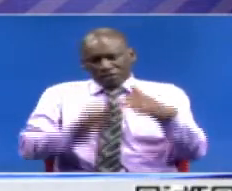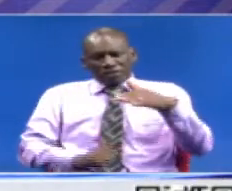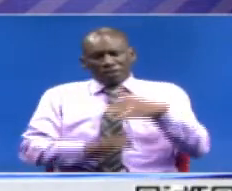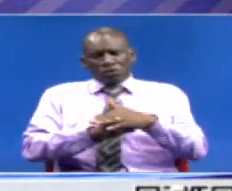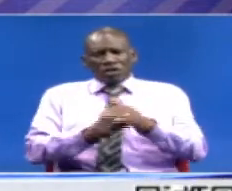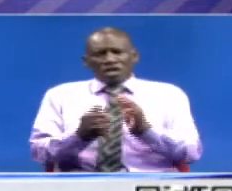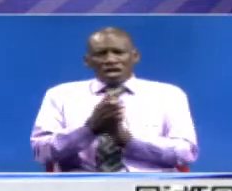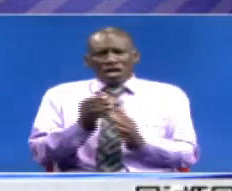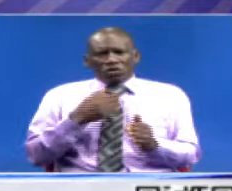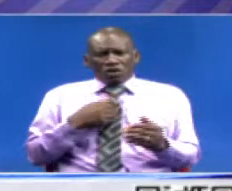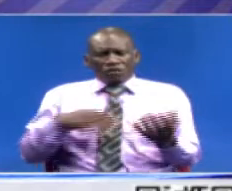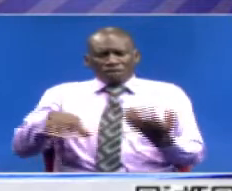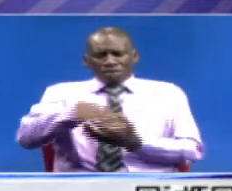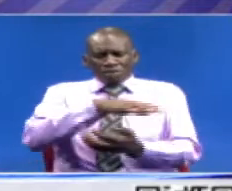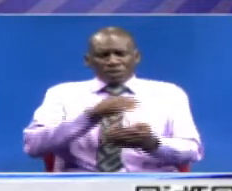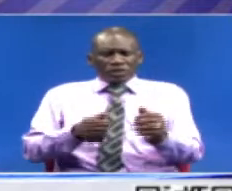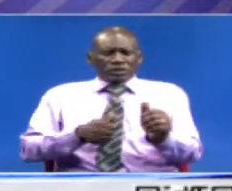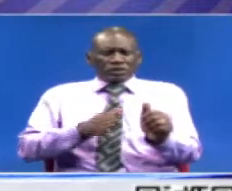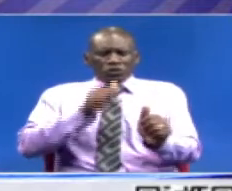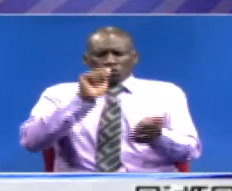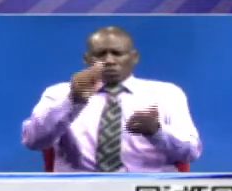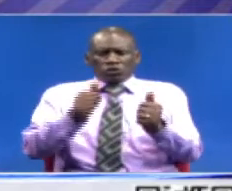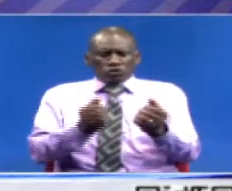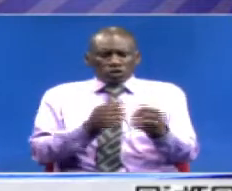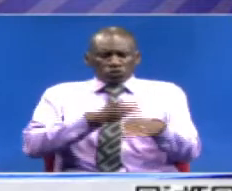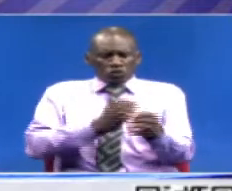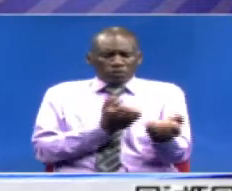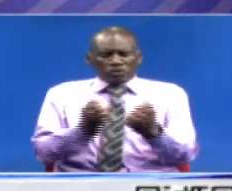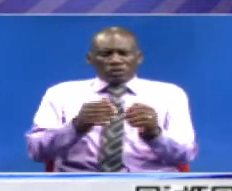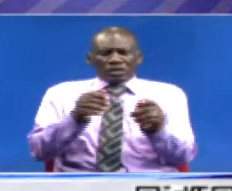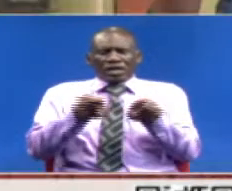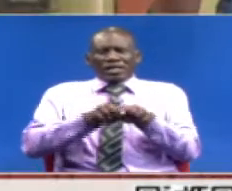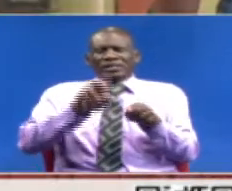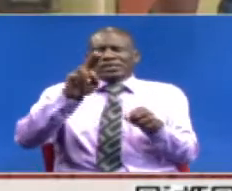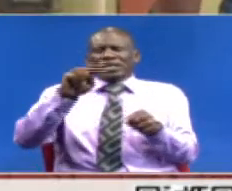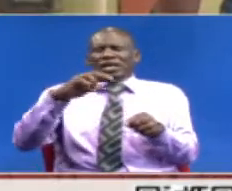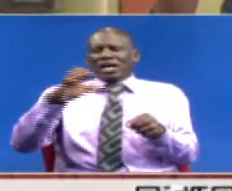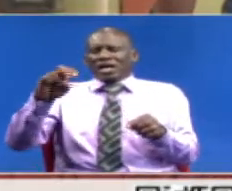arts a lucrative sports business, as Bridget Ngana reports.